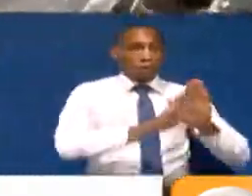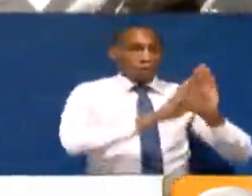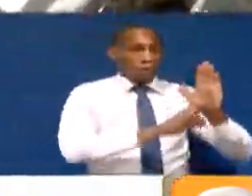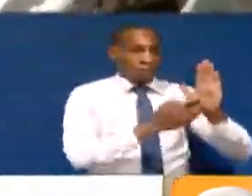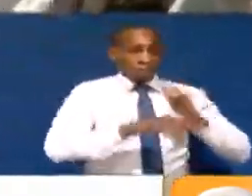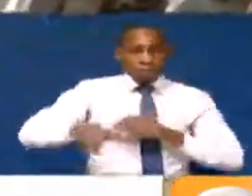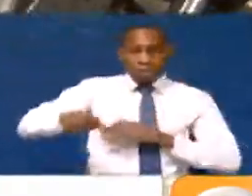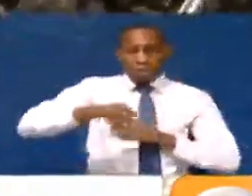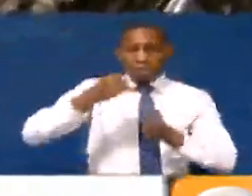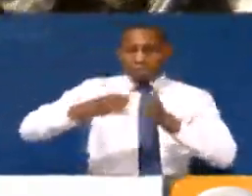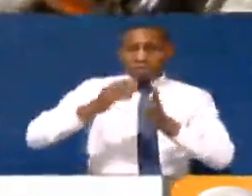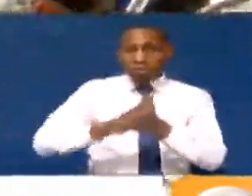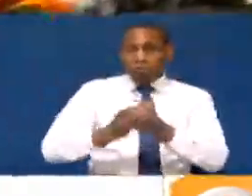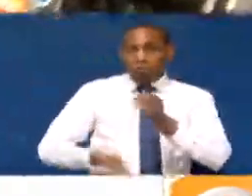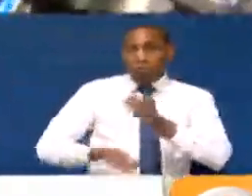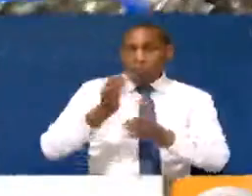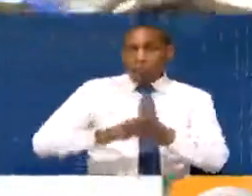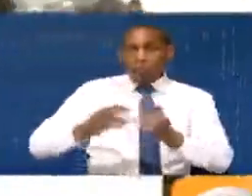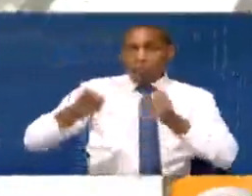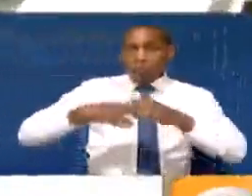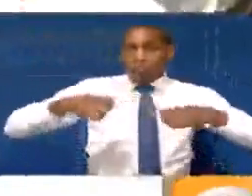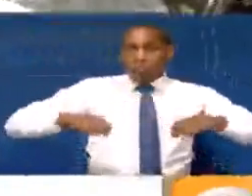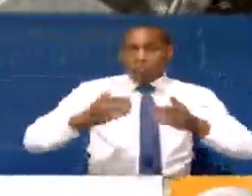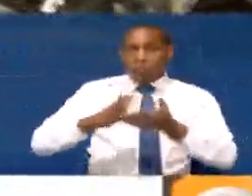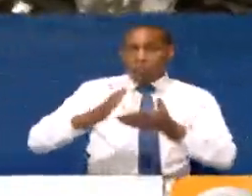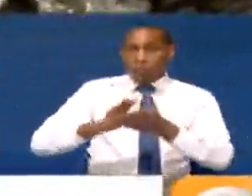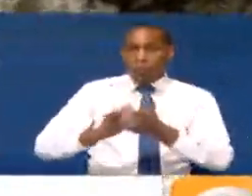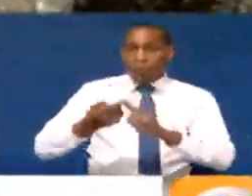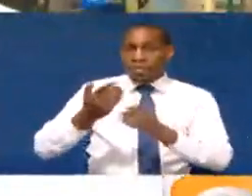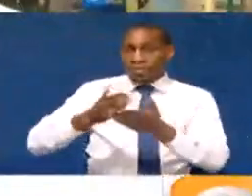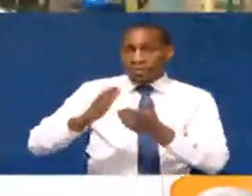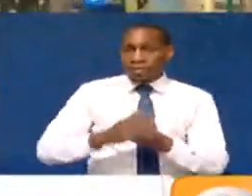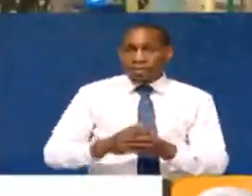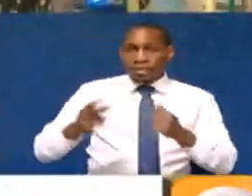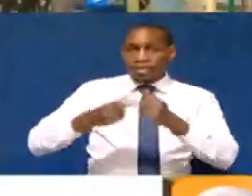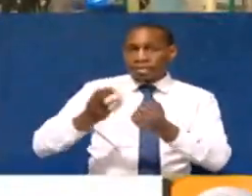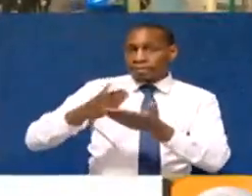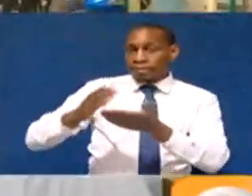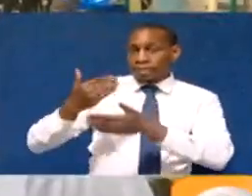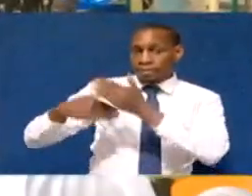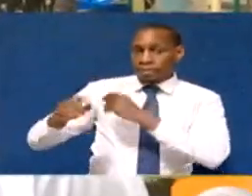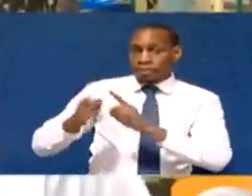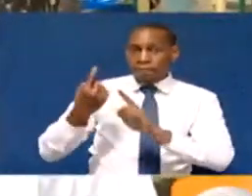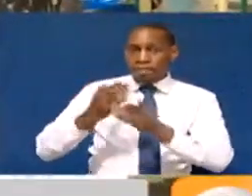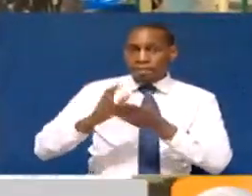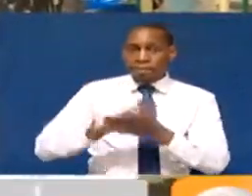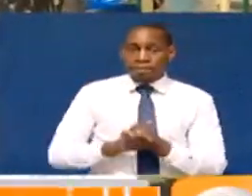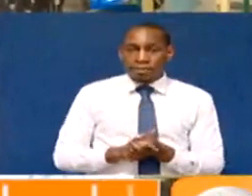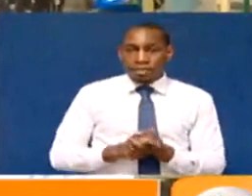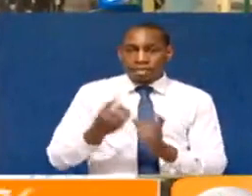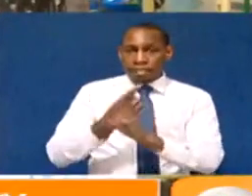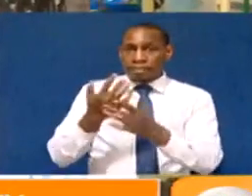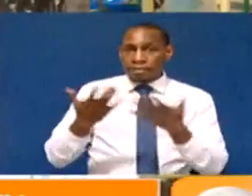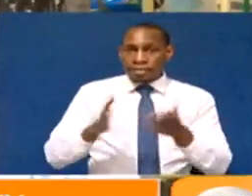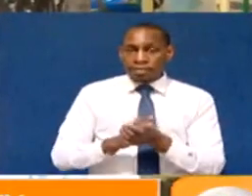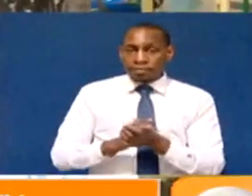regulation, local manufacturers have produced 7 motorcycle parts in phase 1. The 7 parts that were in the first phase are the side stand,